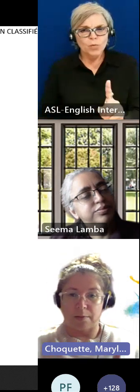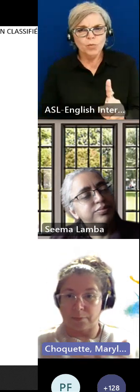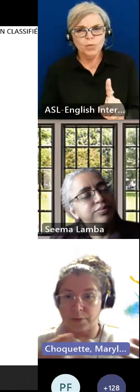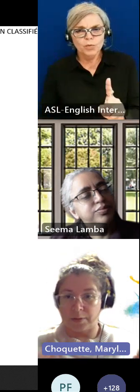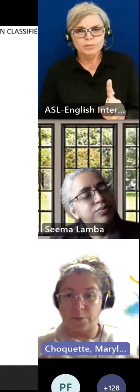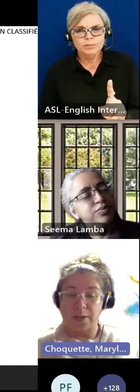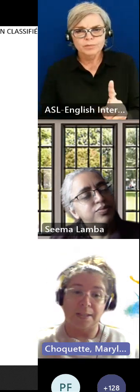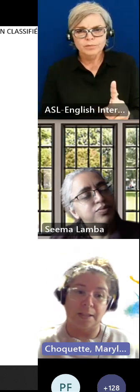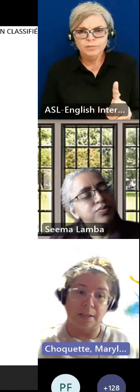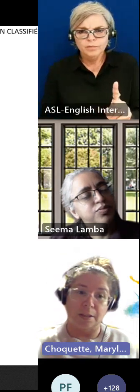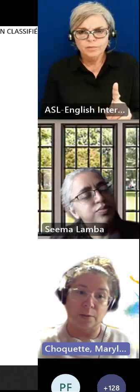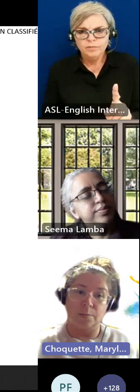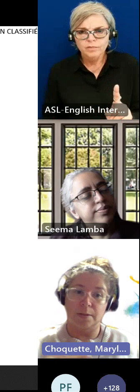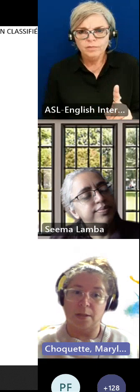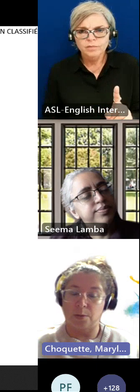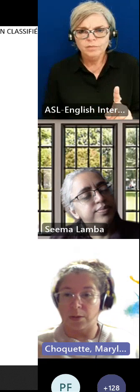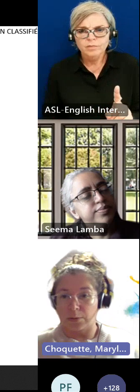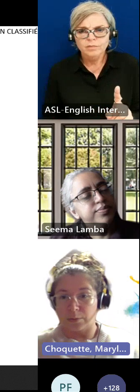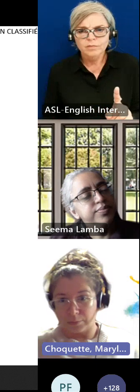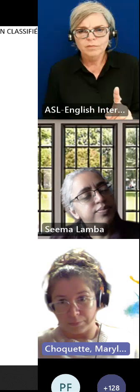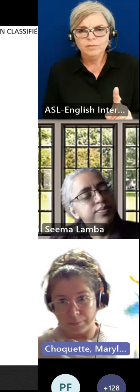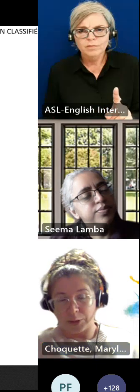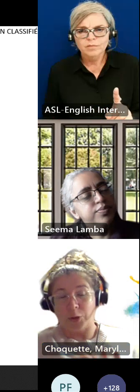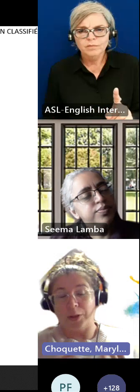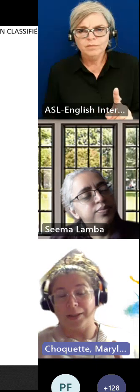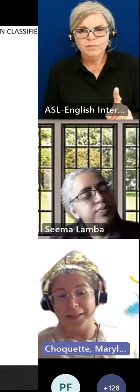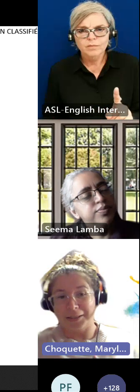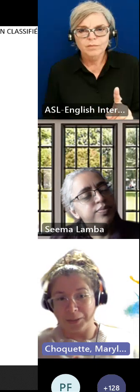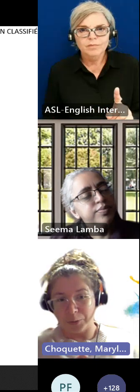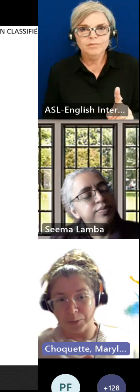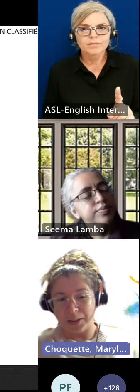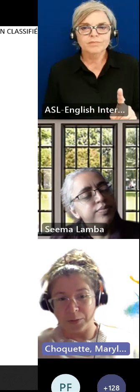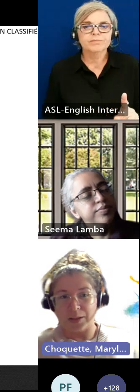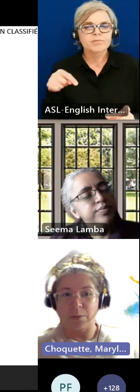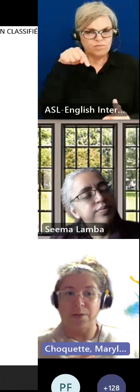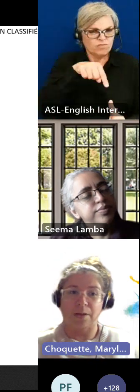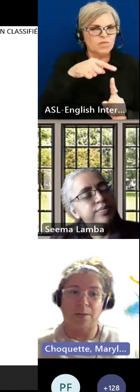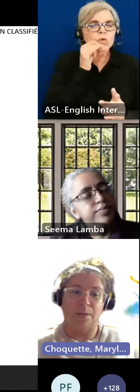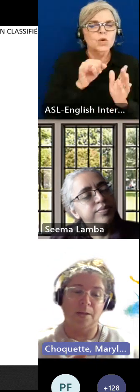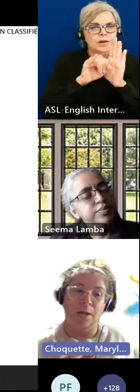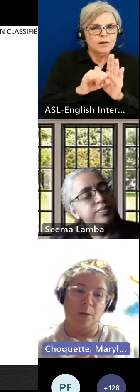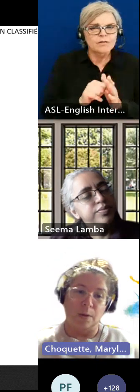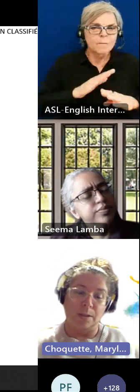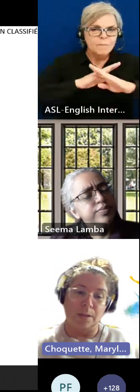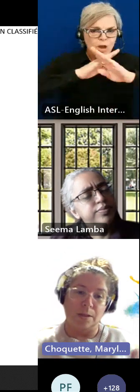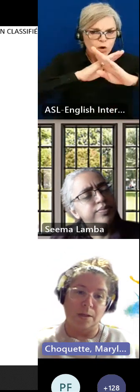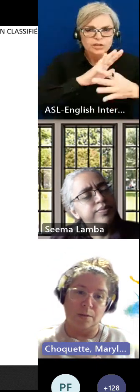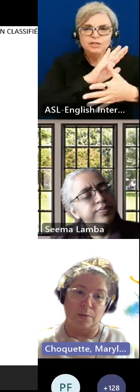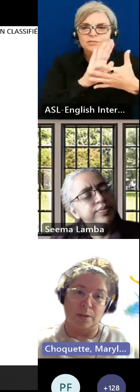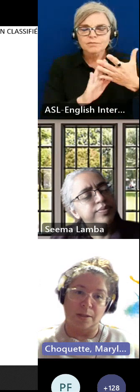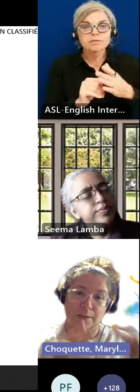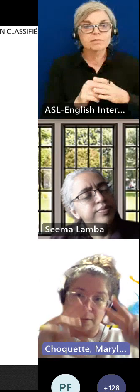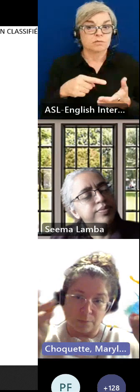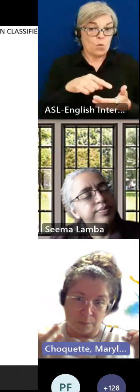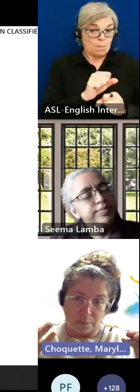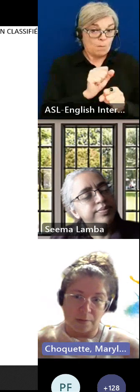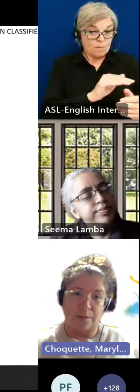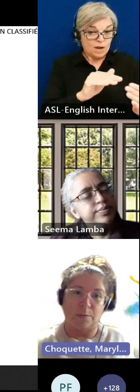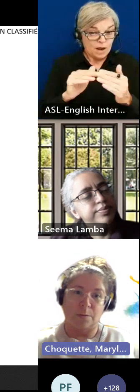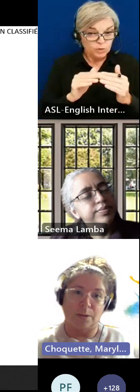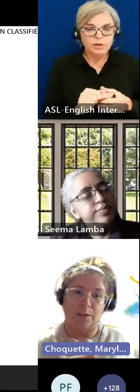barriers for the 4 designated groups. As we know, currently in employment equity, we're talking about women,